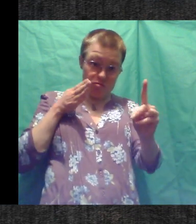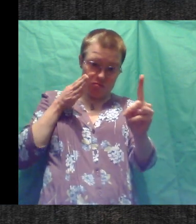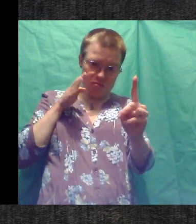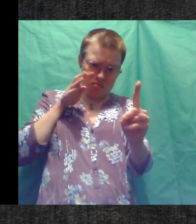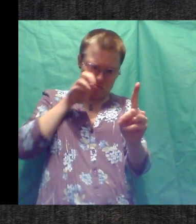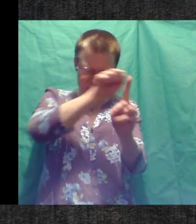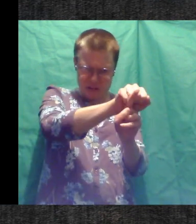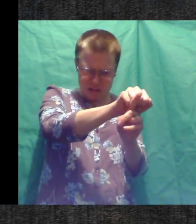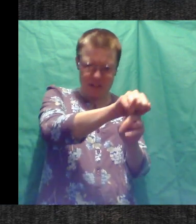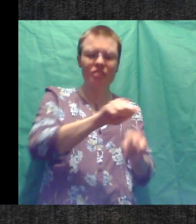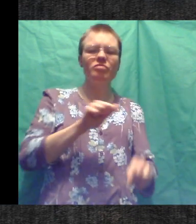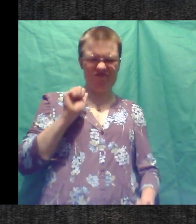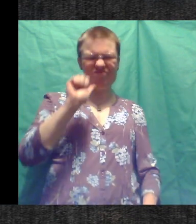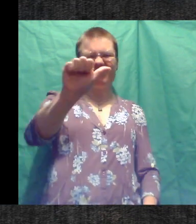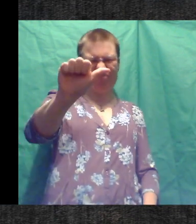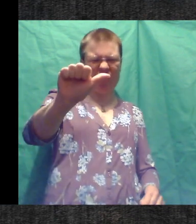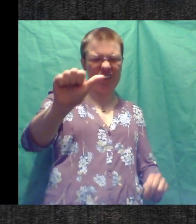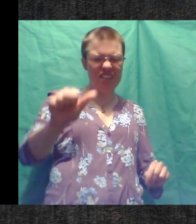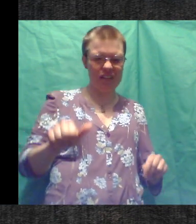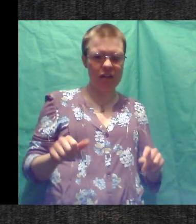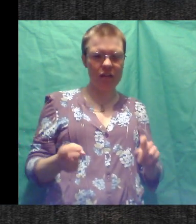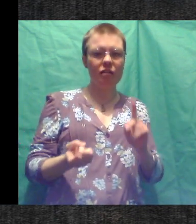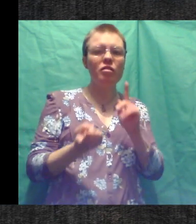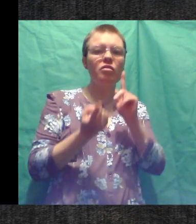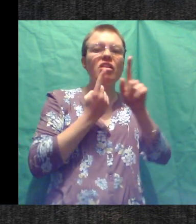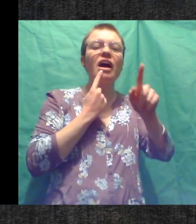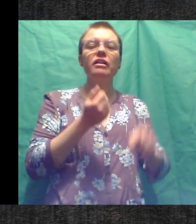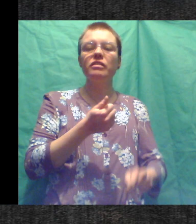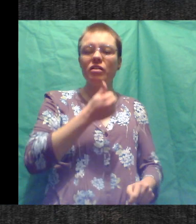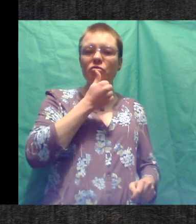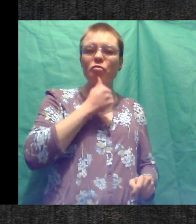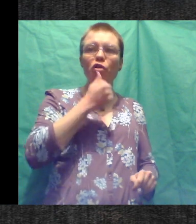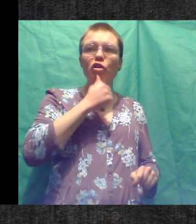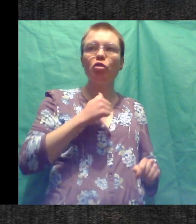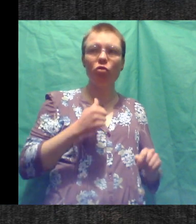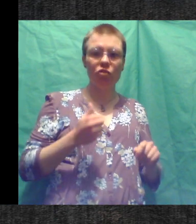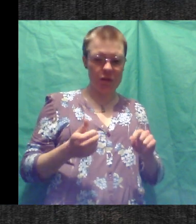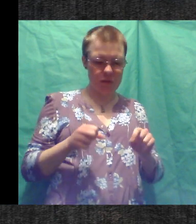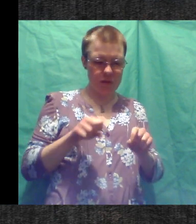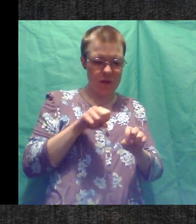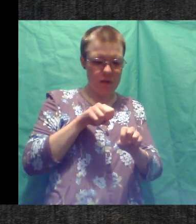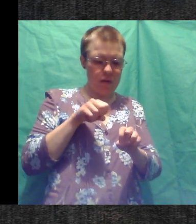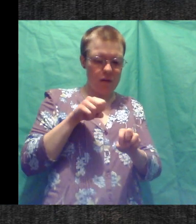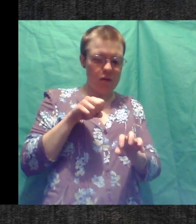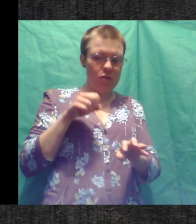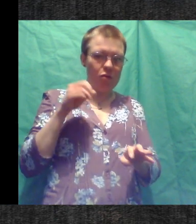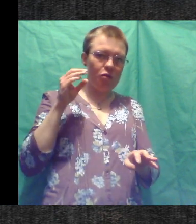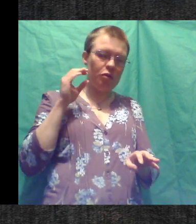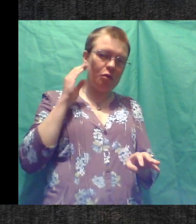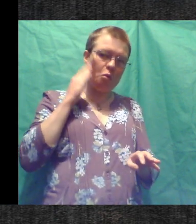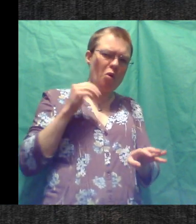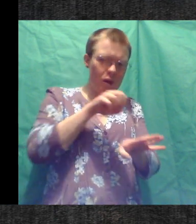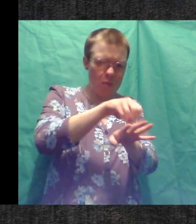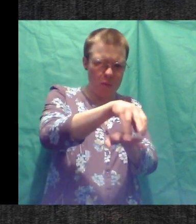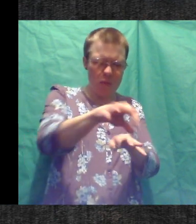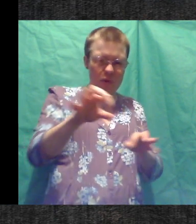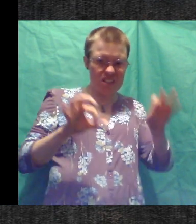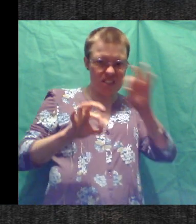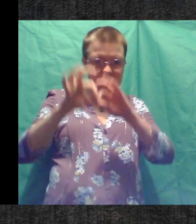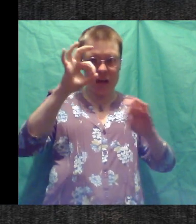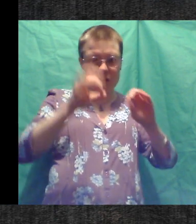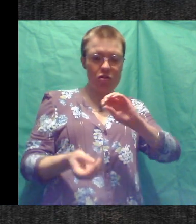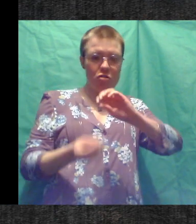becoming active and using the macrophages. They begin creating TNF-epsilon. Huh? It's a type of cytokine,